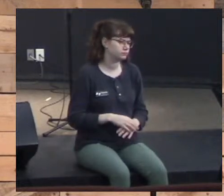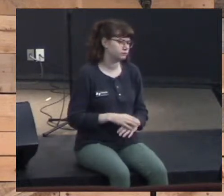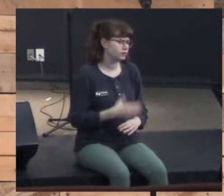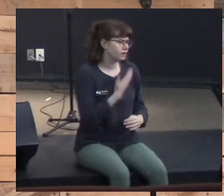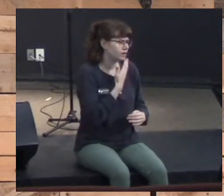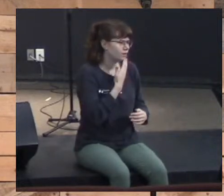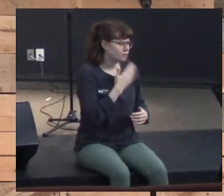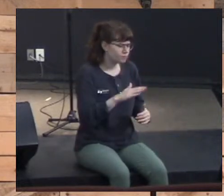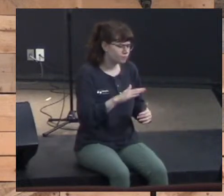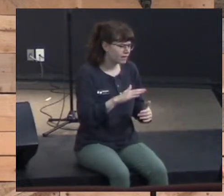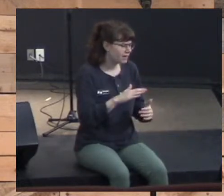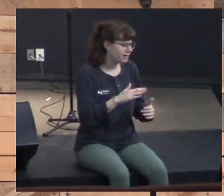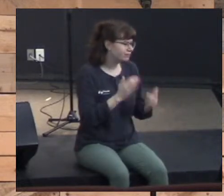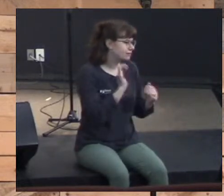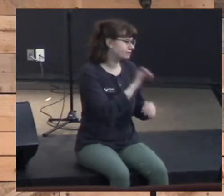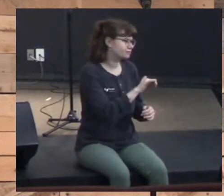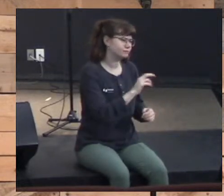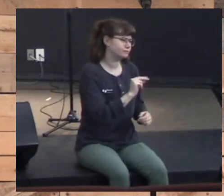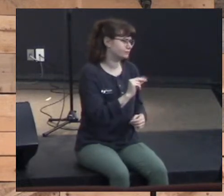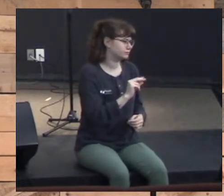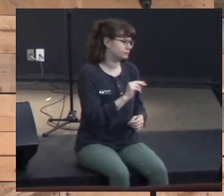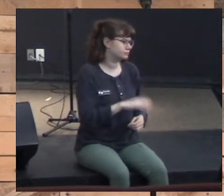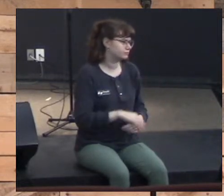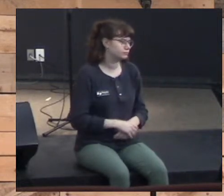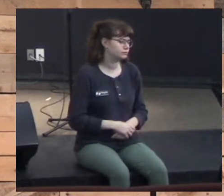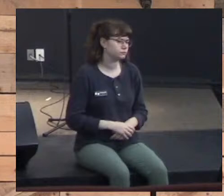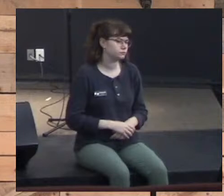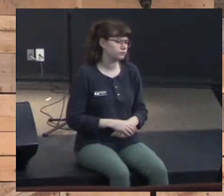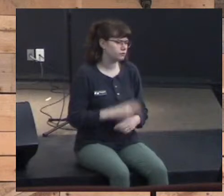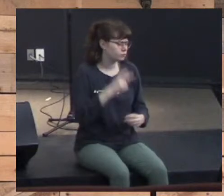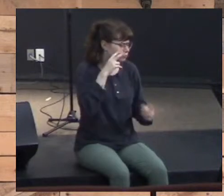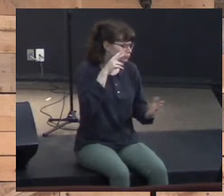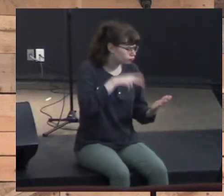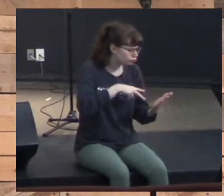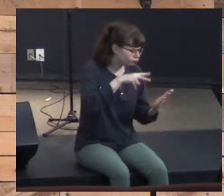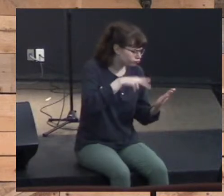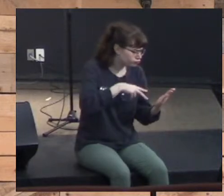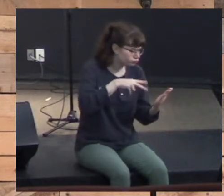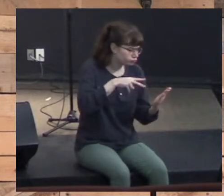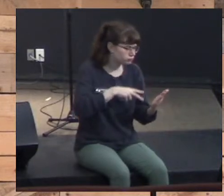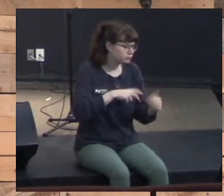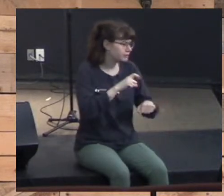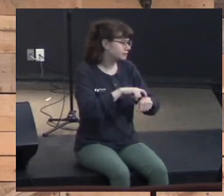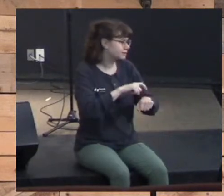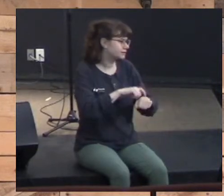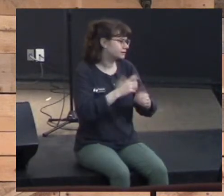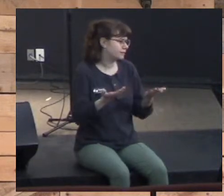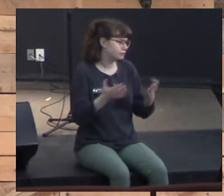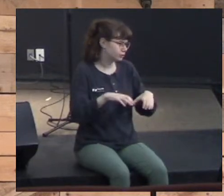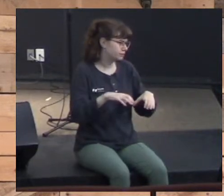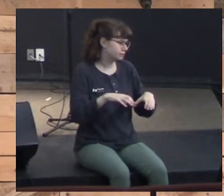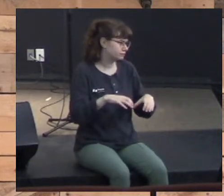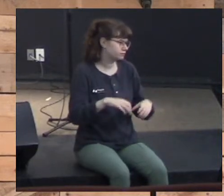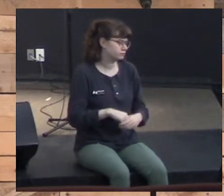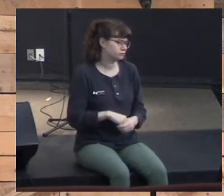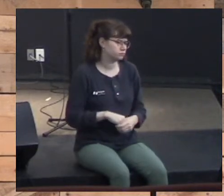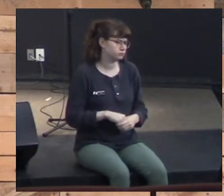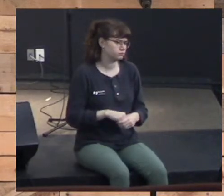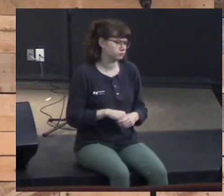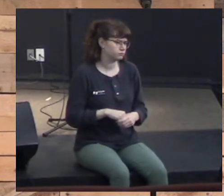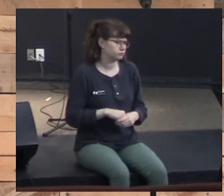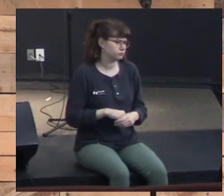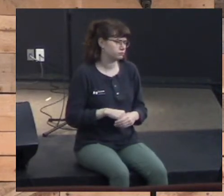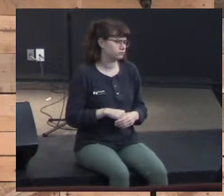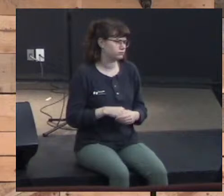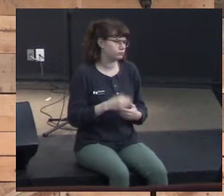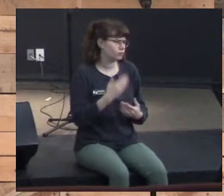there. So it's like, why did God, we looked at this scripture and we're thinking, wow, time and chance. Yeah, that's right. We just don't know. Right. We don't know who's next.